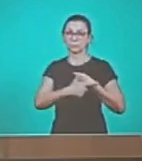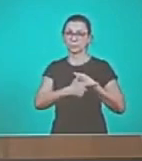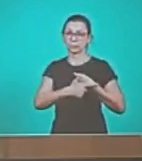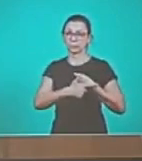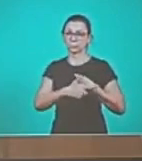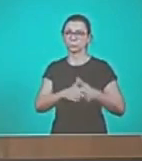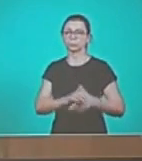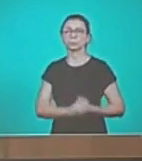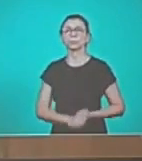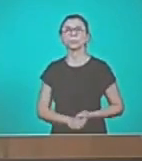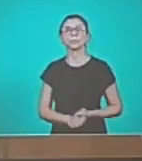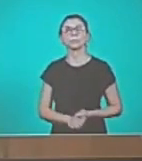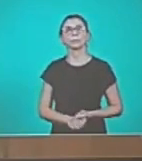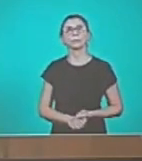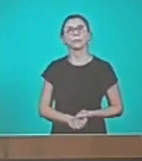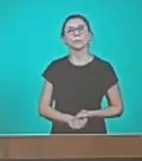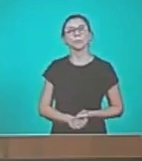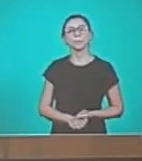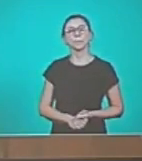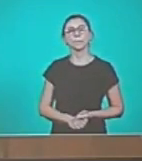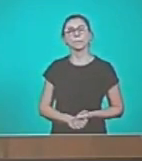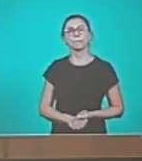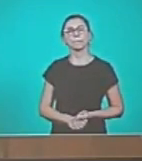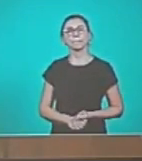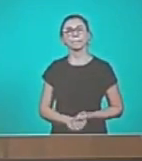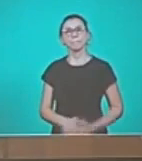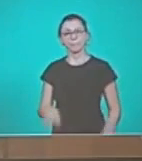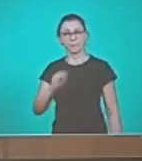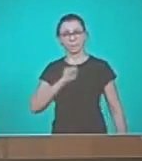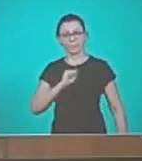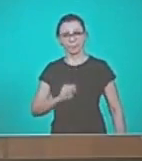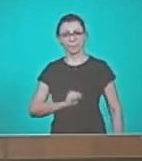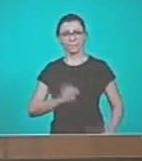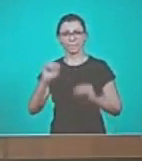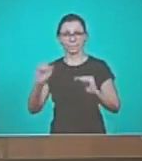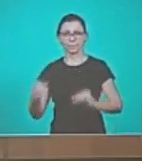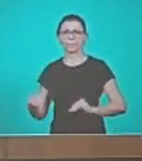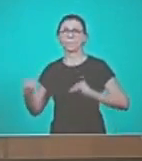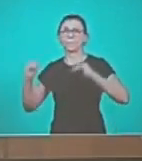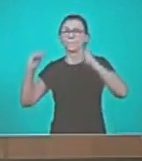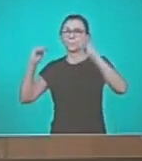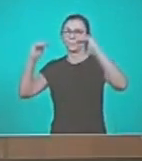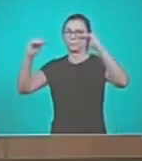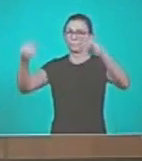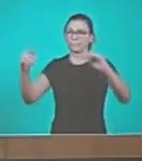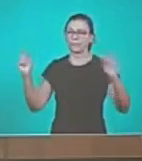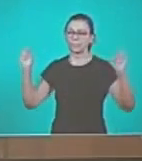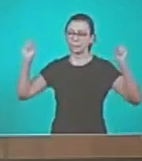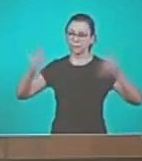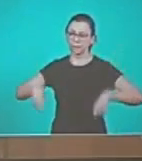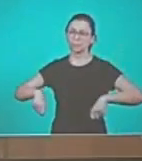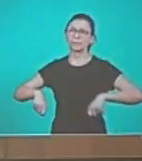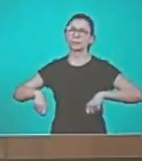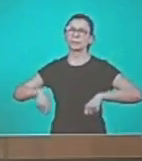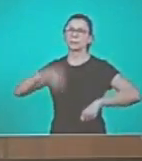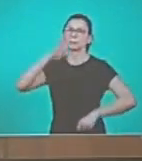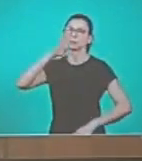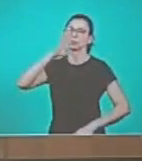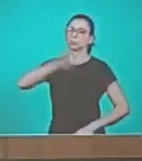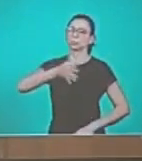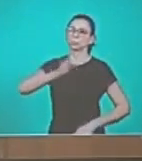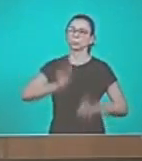has the objective to give to the priest of the and also the high priest the ability to